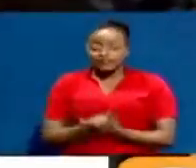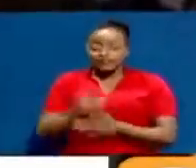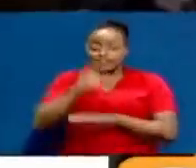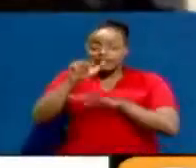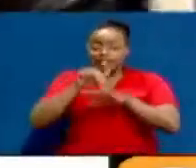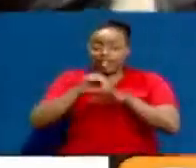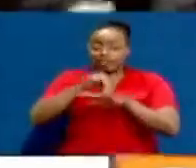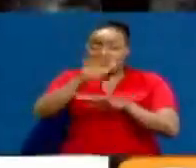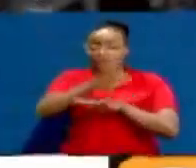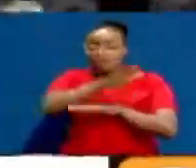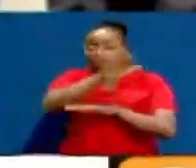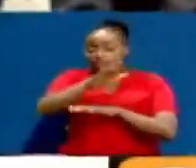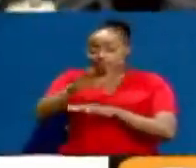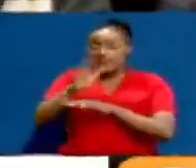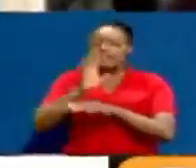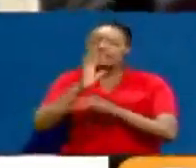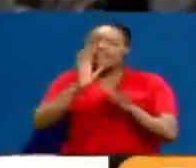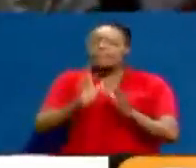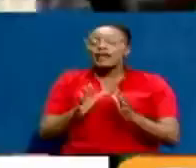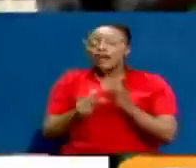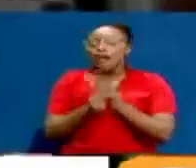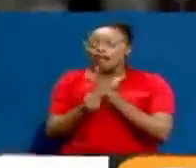National Assembly Speaker Justin Muturi